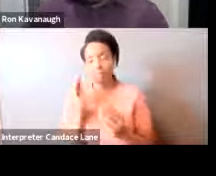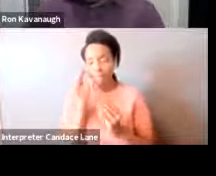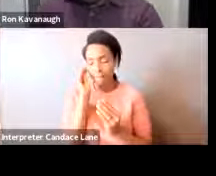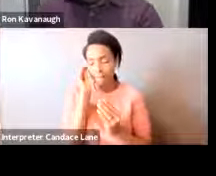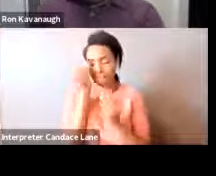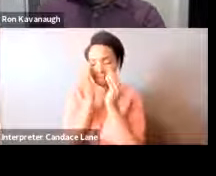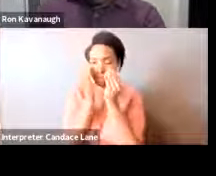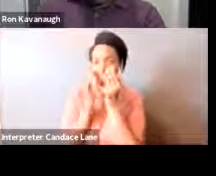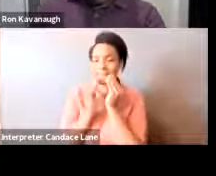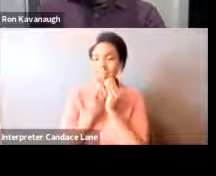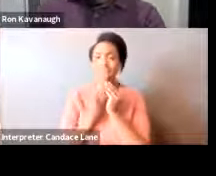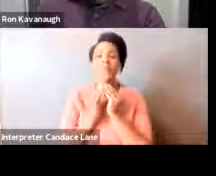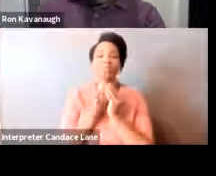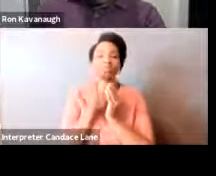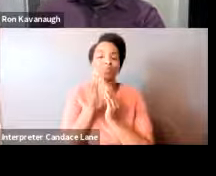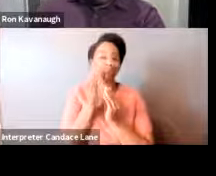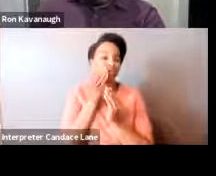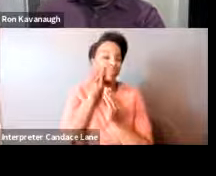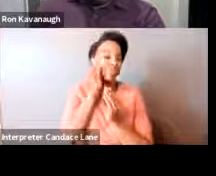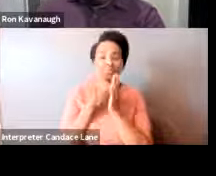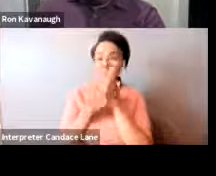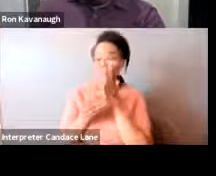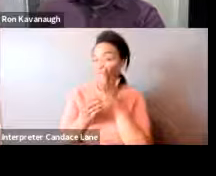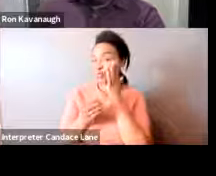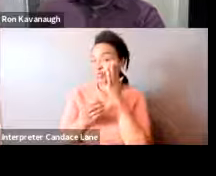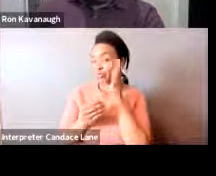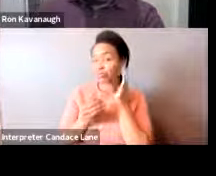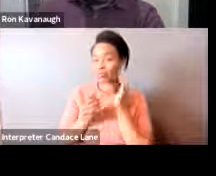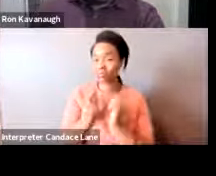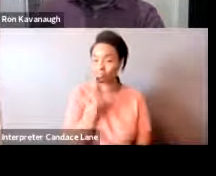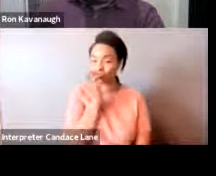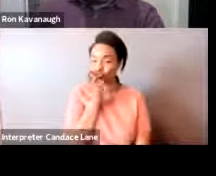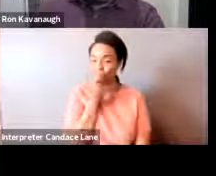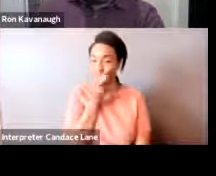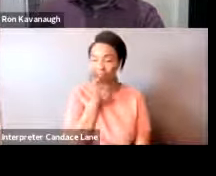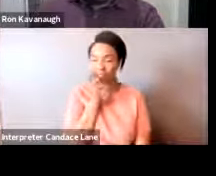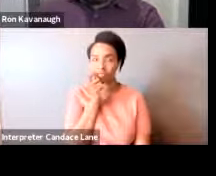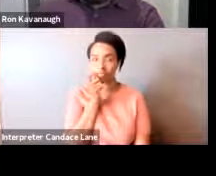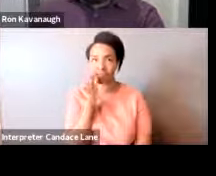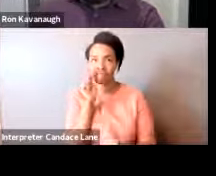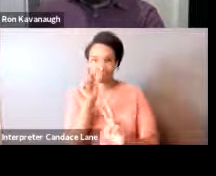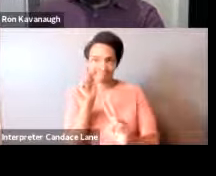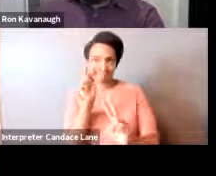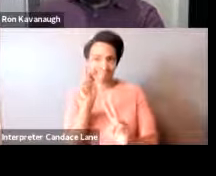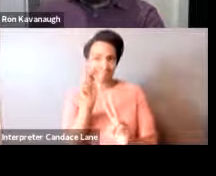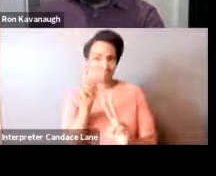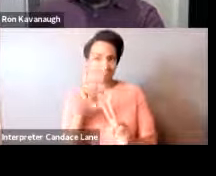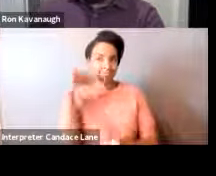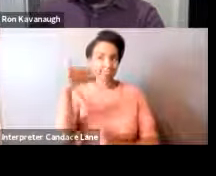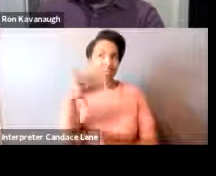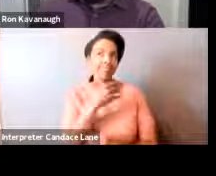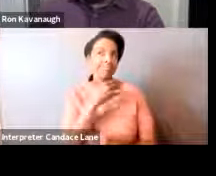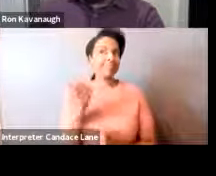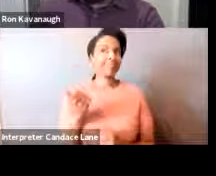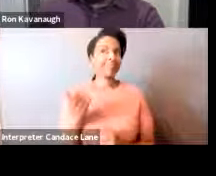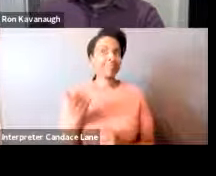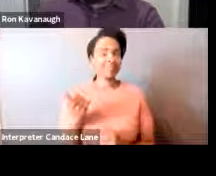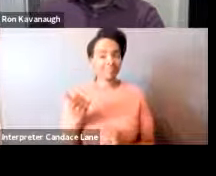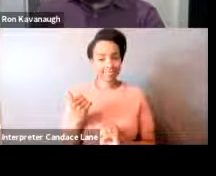that second set, the one that promises a better crowd. Another chair tips back as